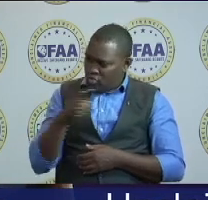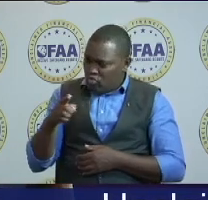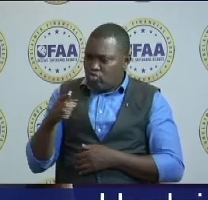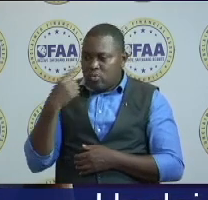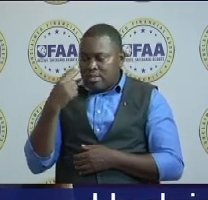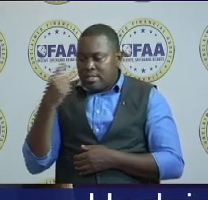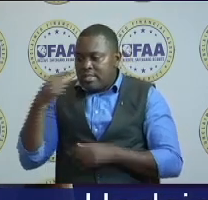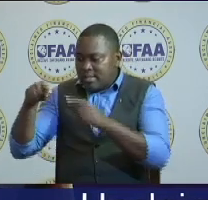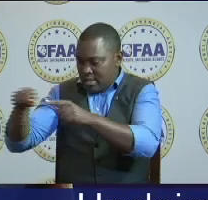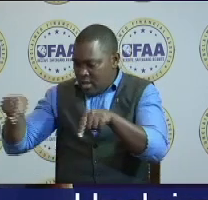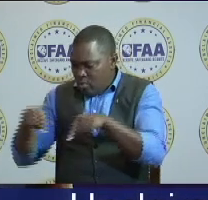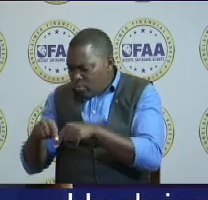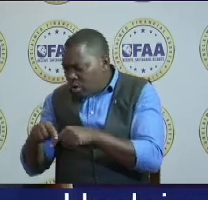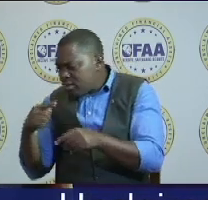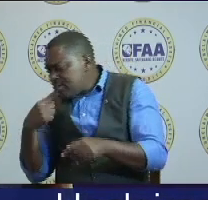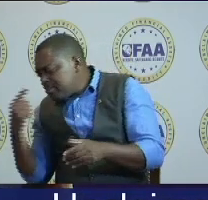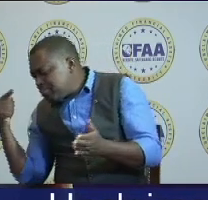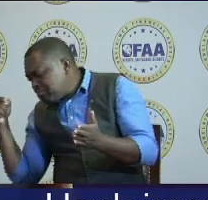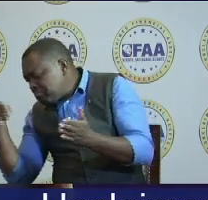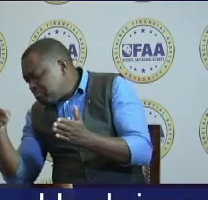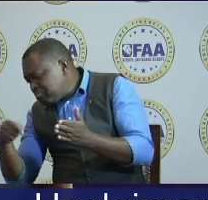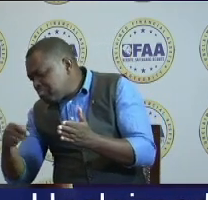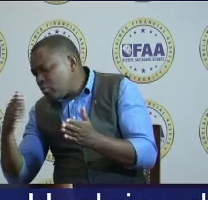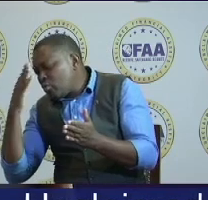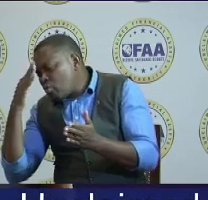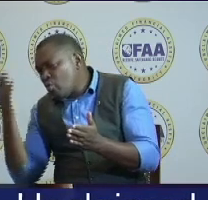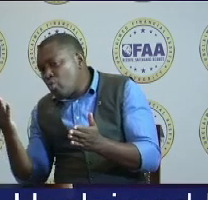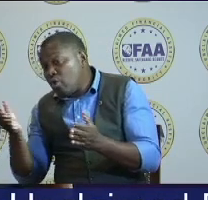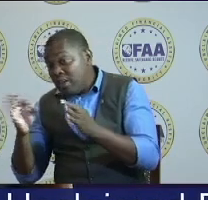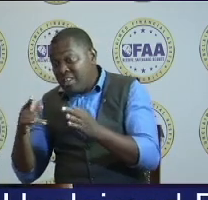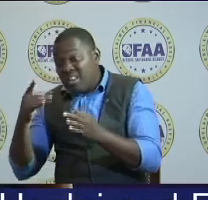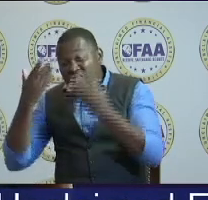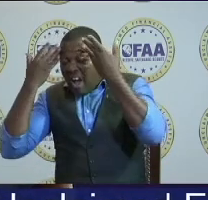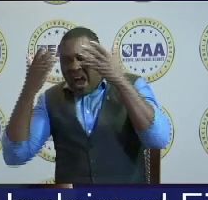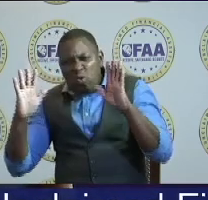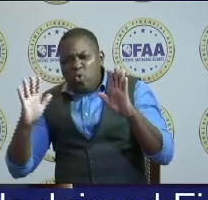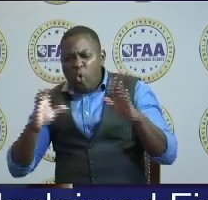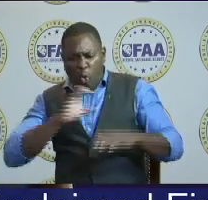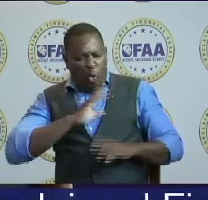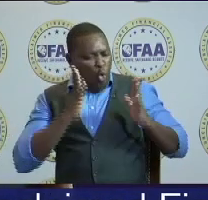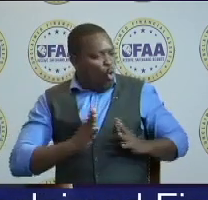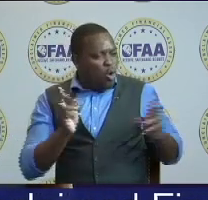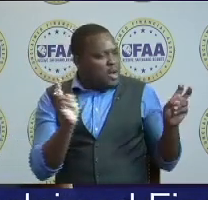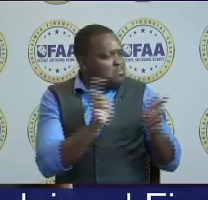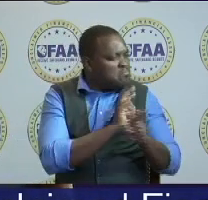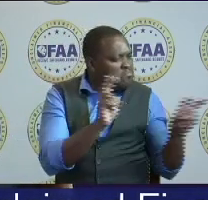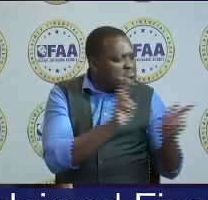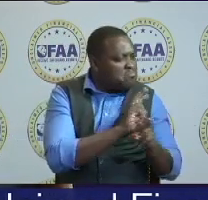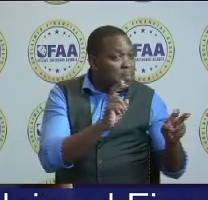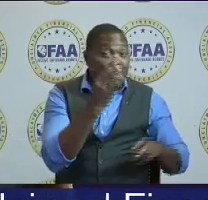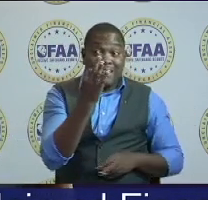holding and confirm. If you have no whereabouts of that owner for, I think it's 2 or 3 years, then that